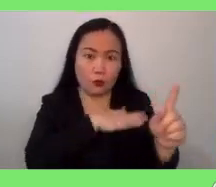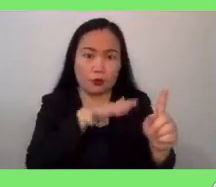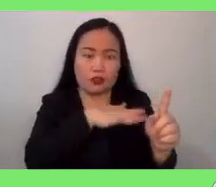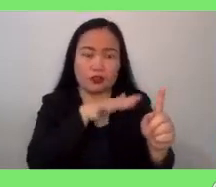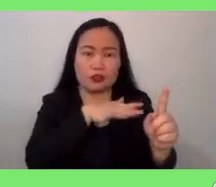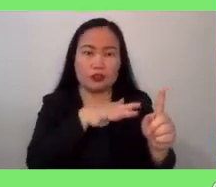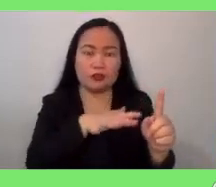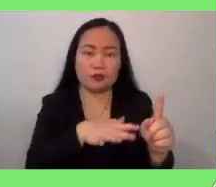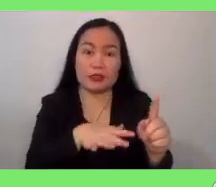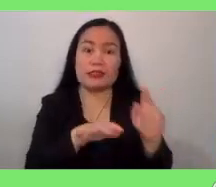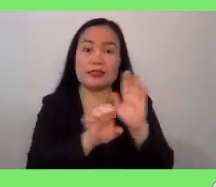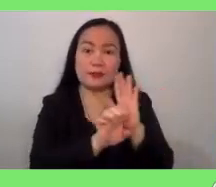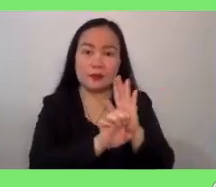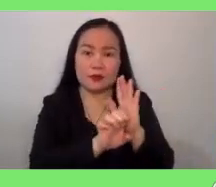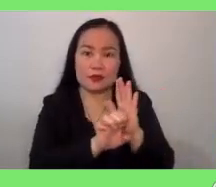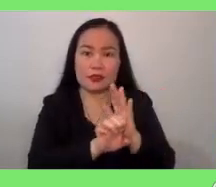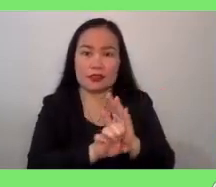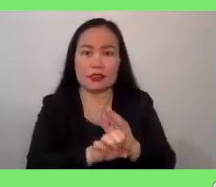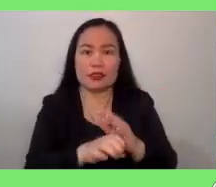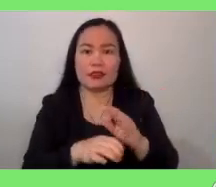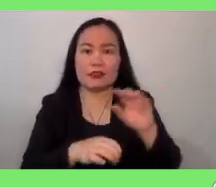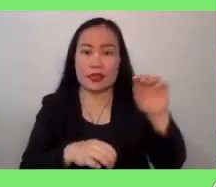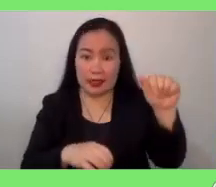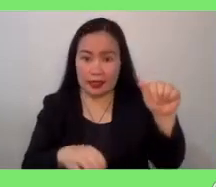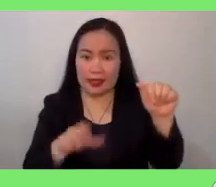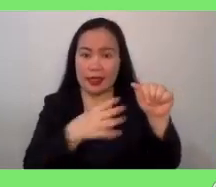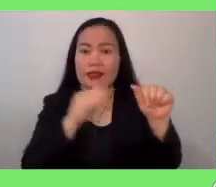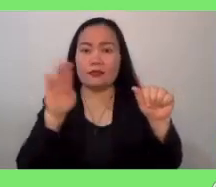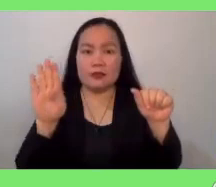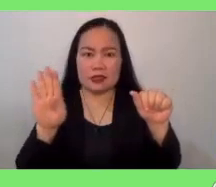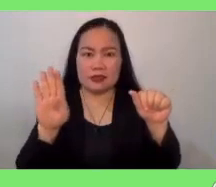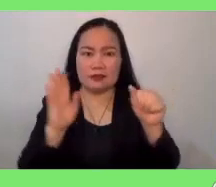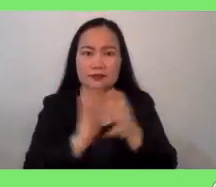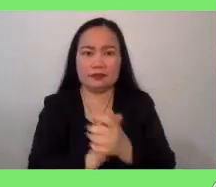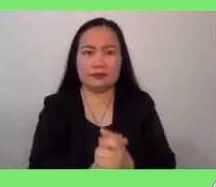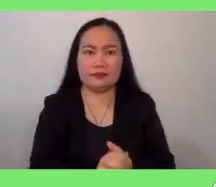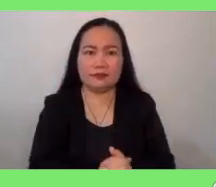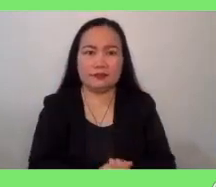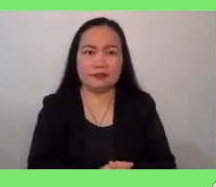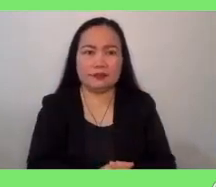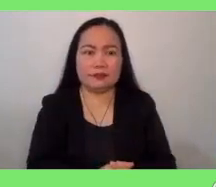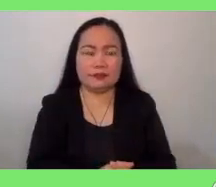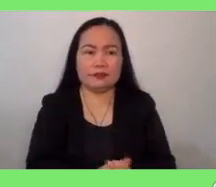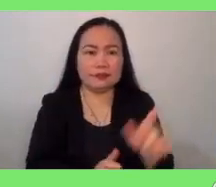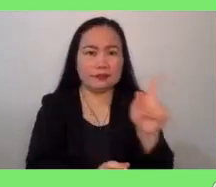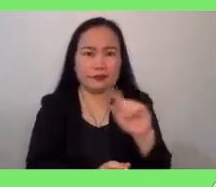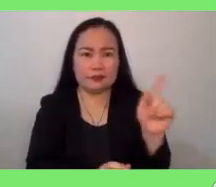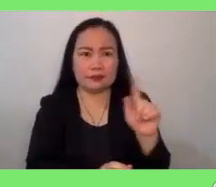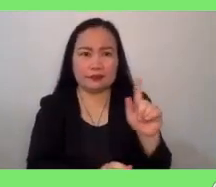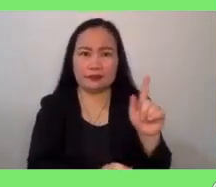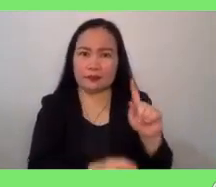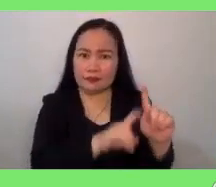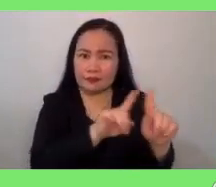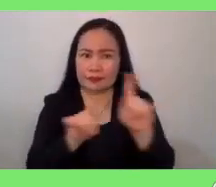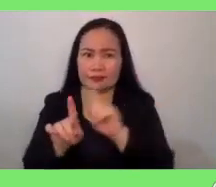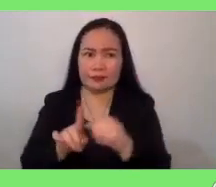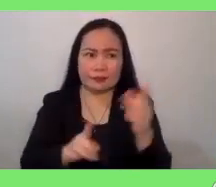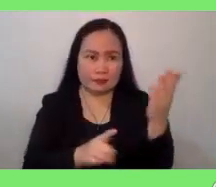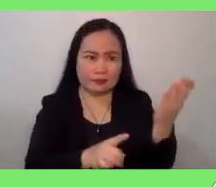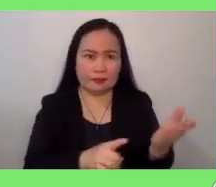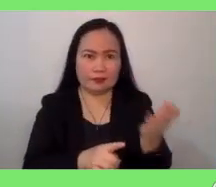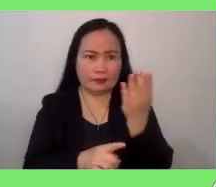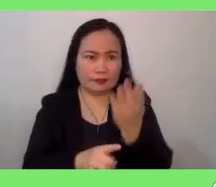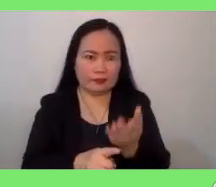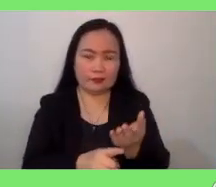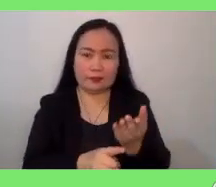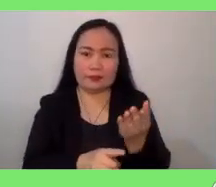our examples sa column A and column B. So ano nga ba ang pagkakaiba